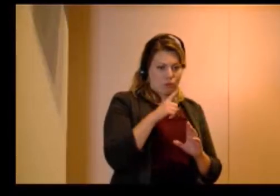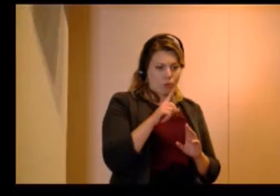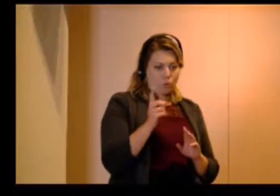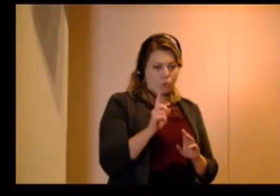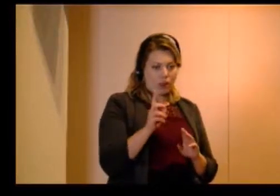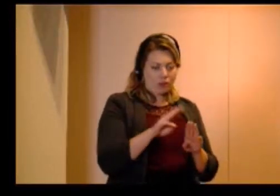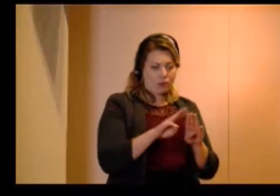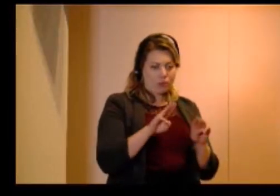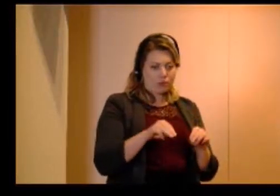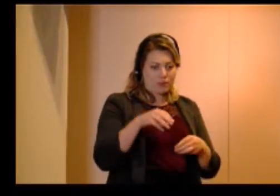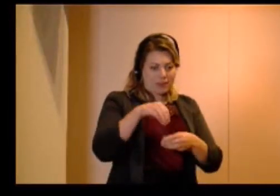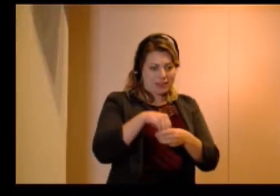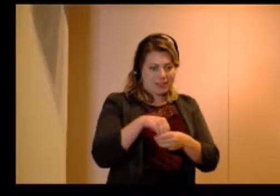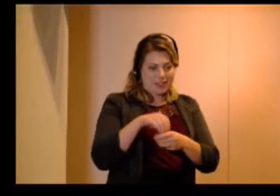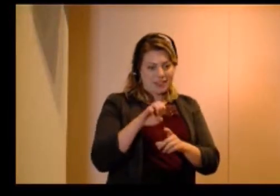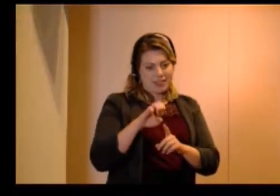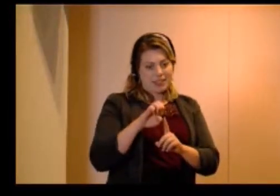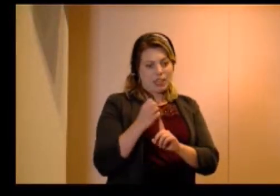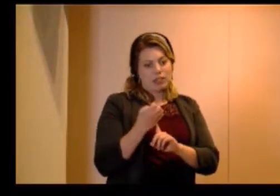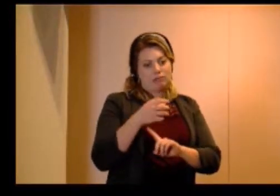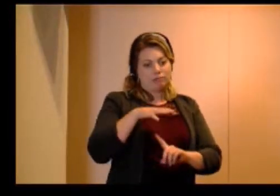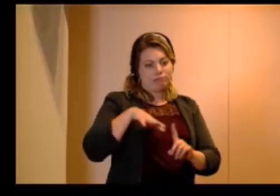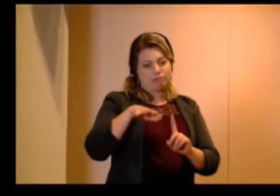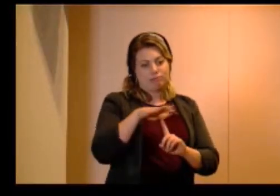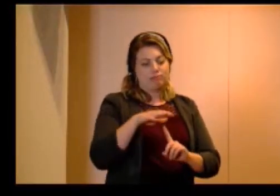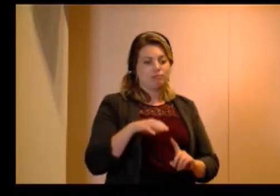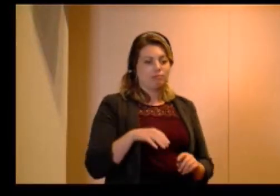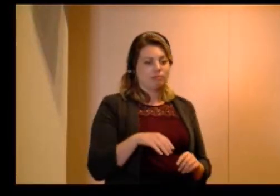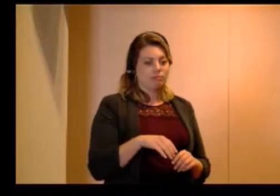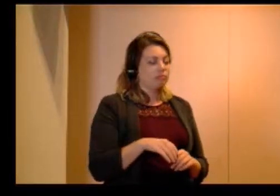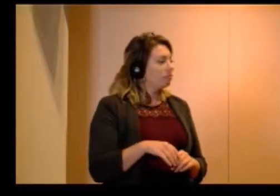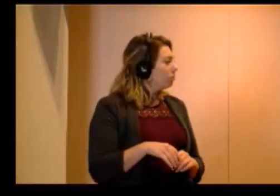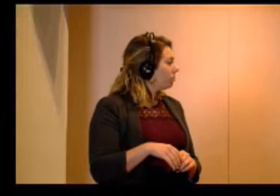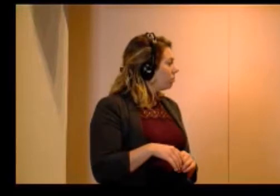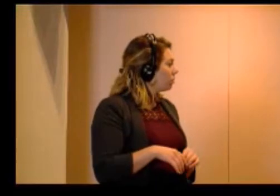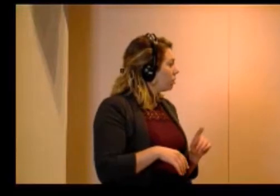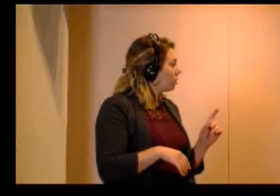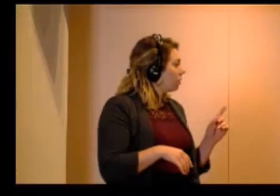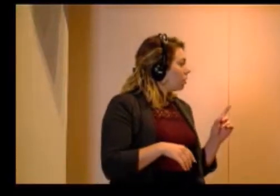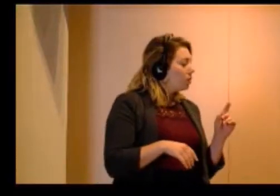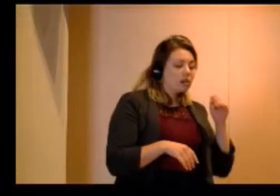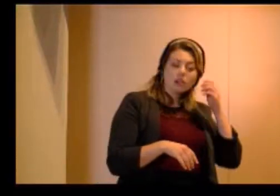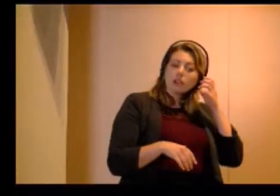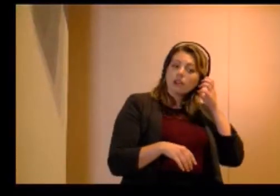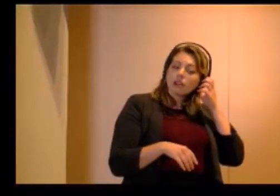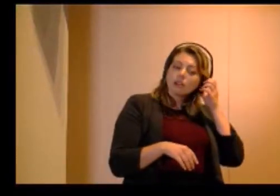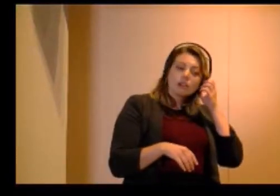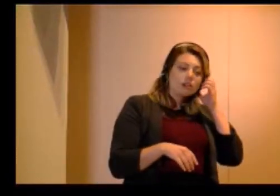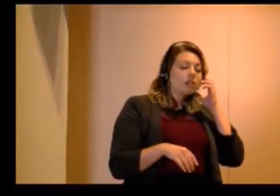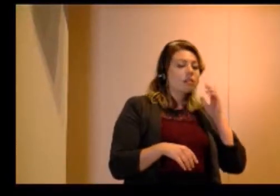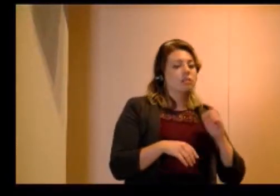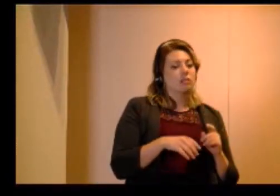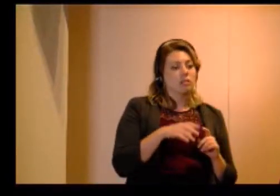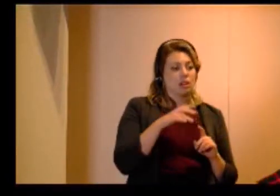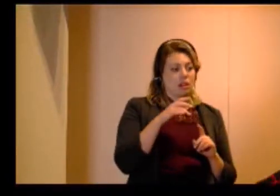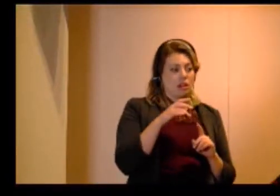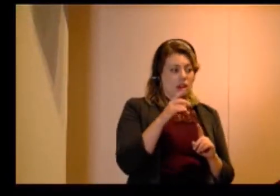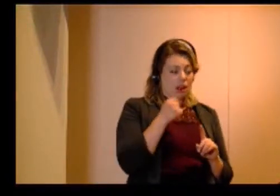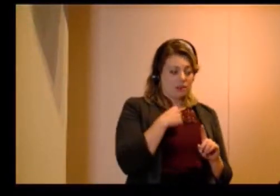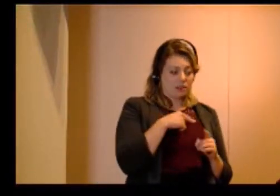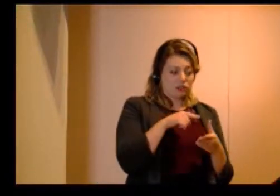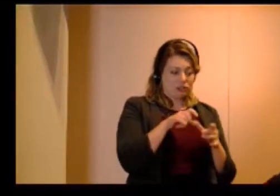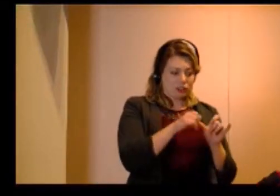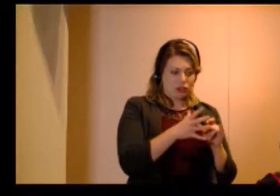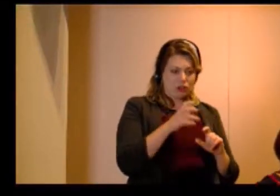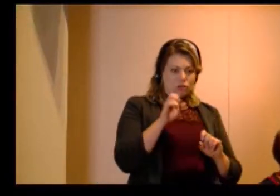research ecosystem? Yeah, I mean, in engineering, this bioinspired engineering, right? The idea that you can look at a